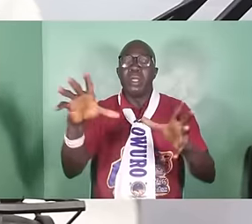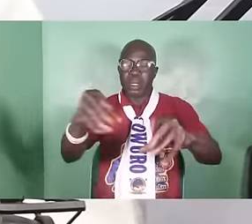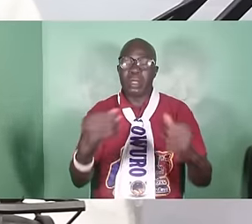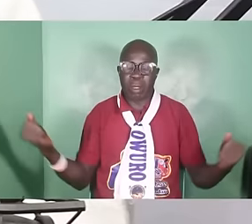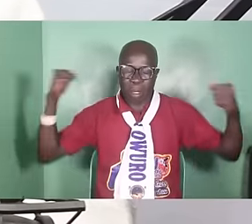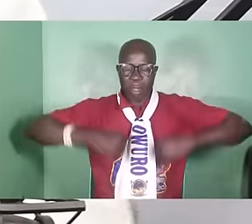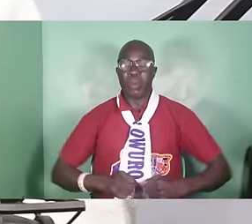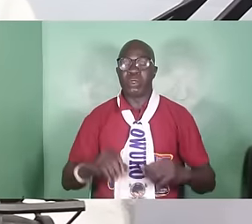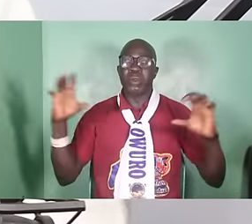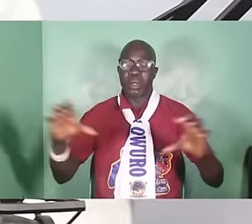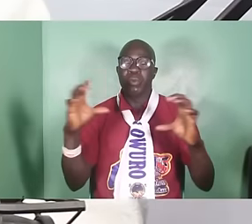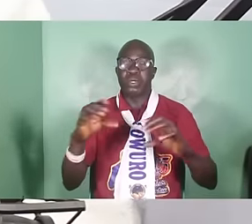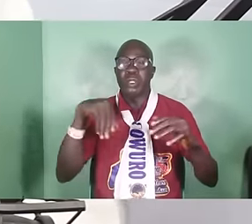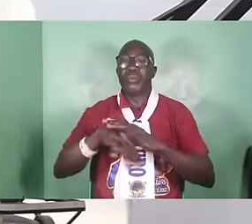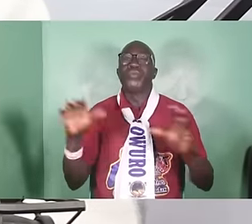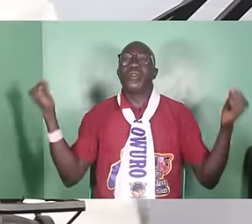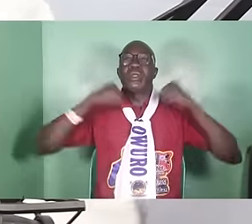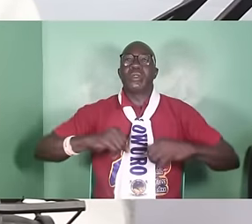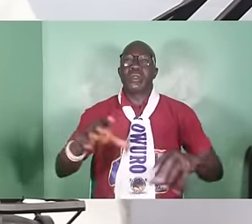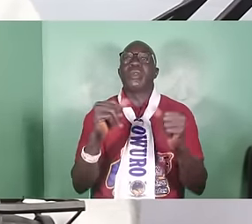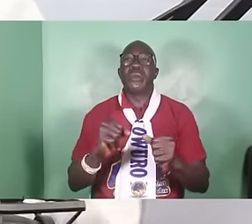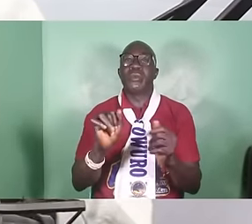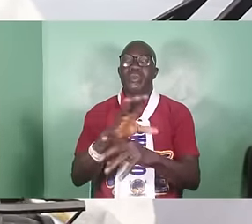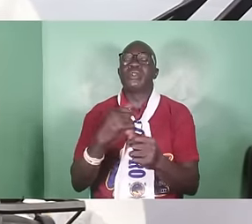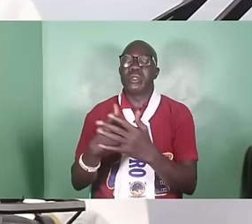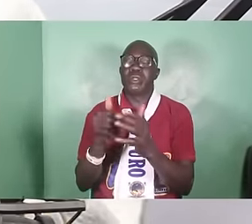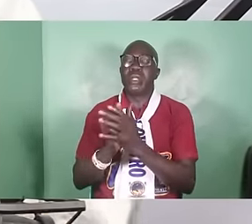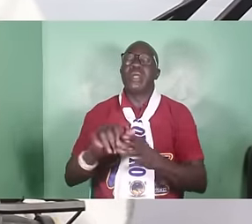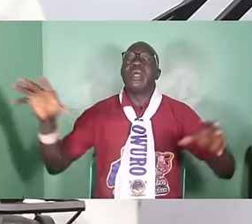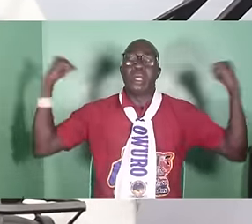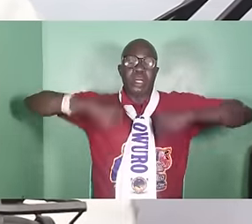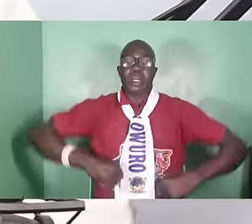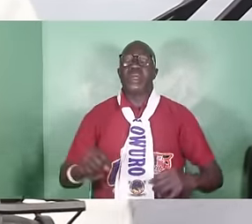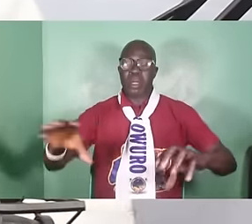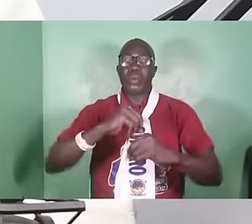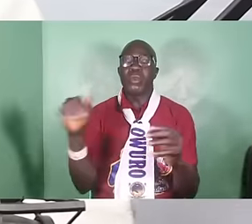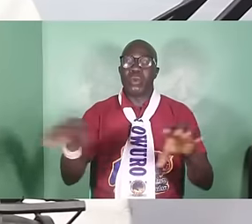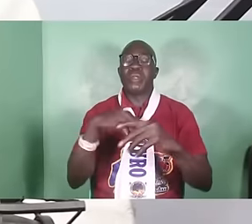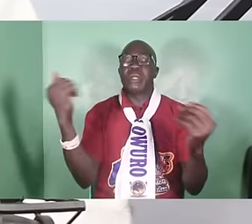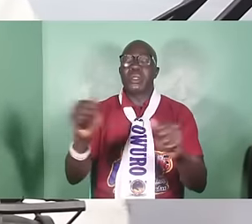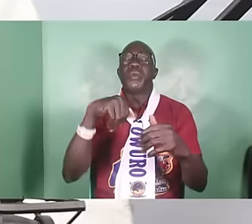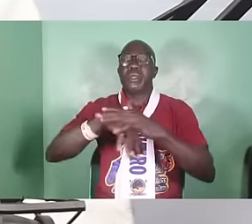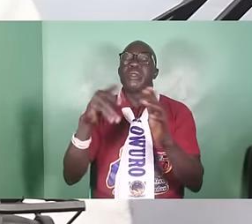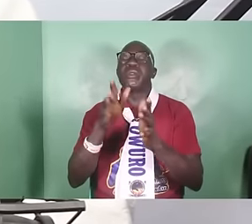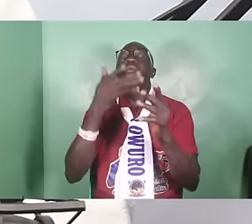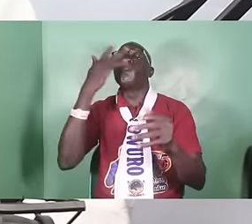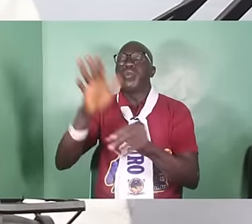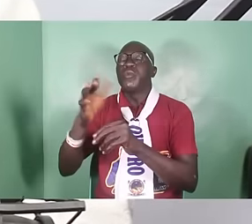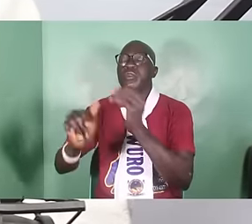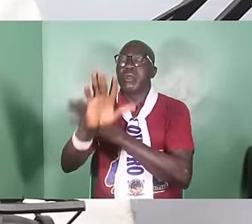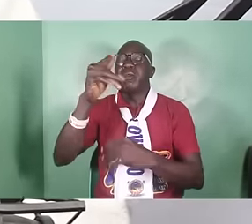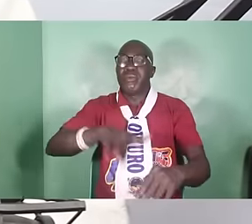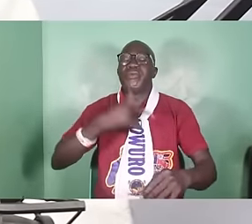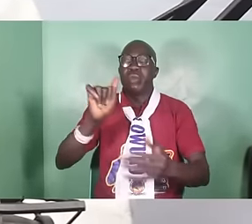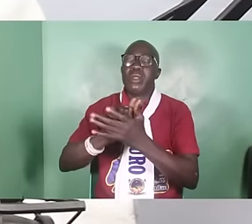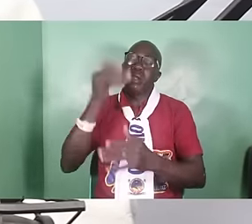igbeyawo re. Amen. Gba aso igbeyawo re. Amen. Gba aso igbeyawo re. Amen. Ilere orun ase fun. Amen.